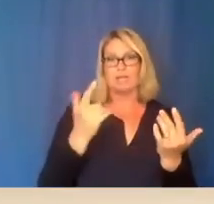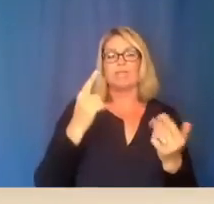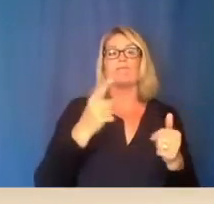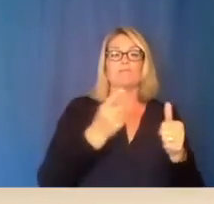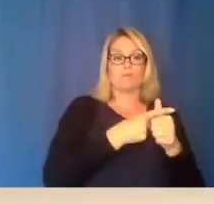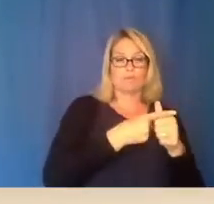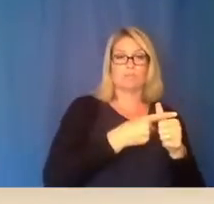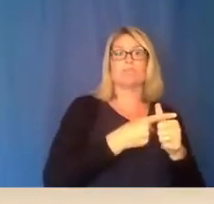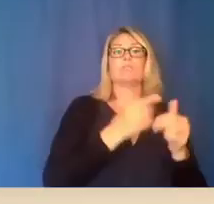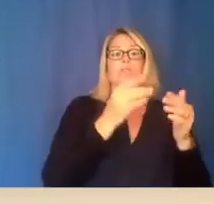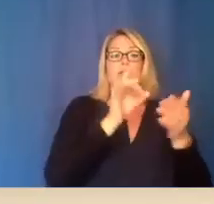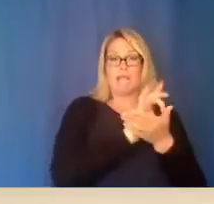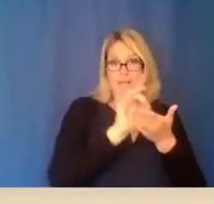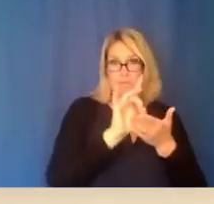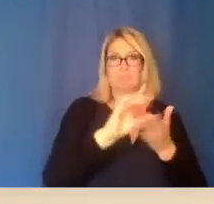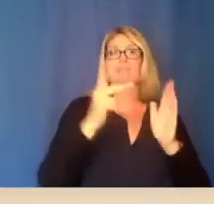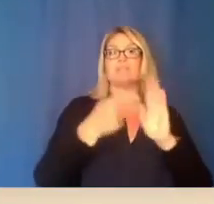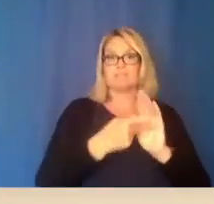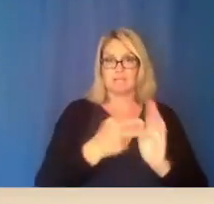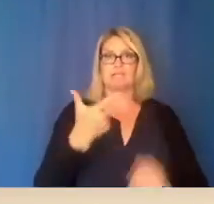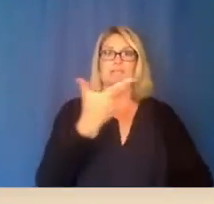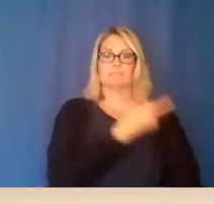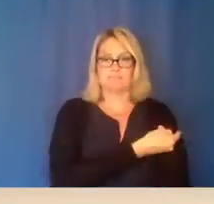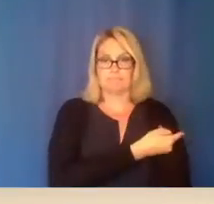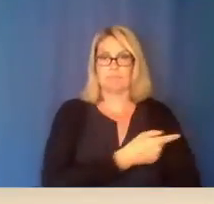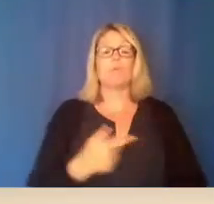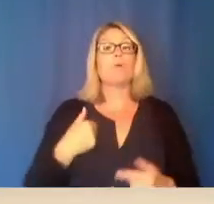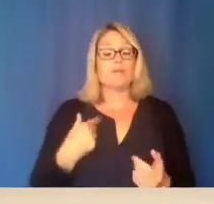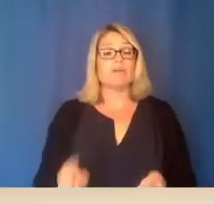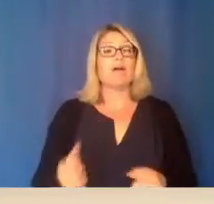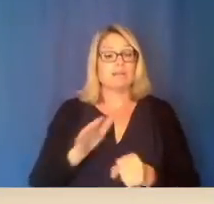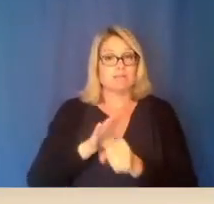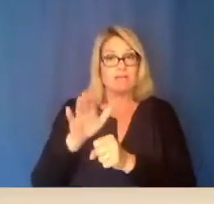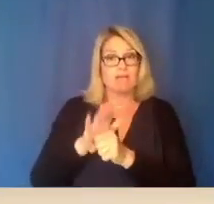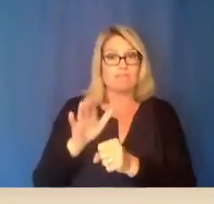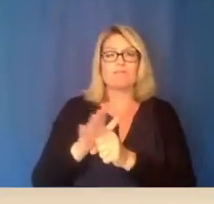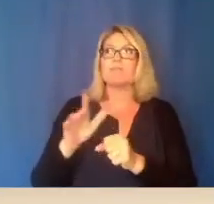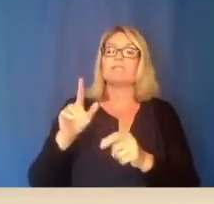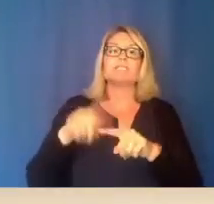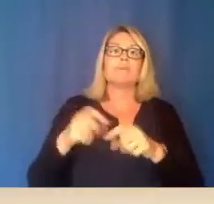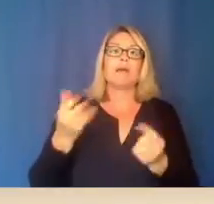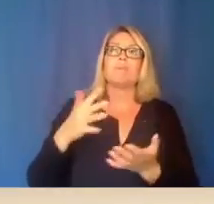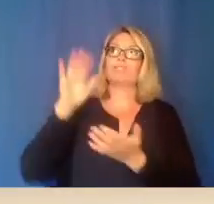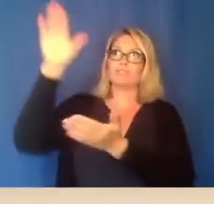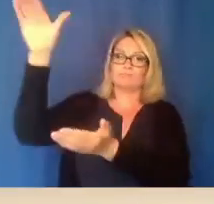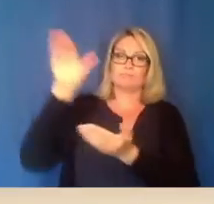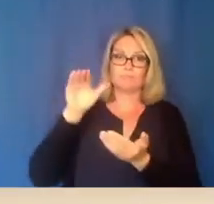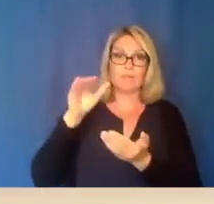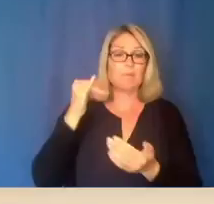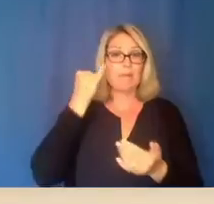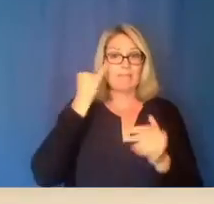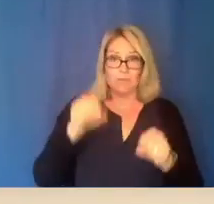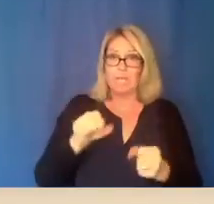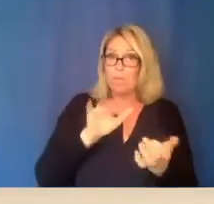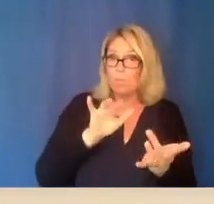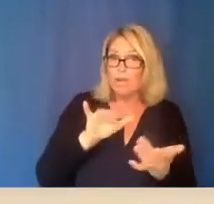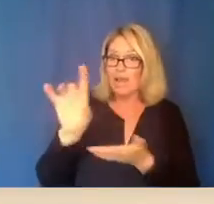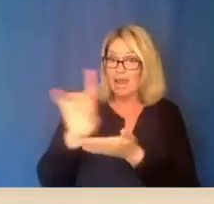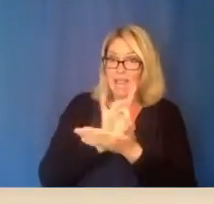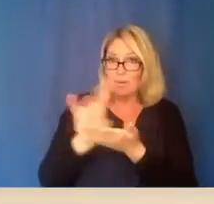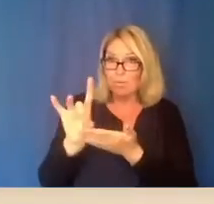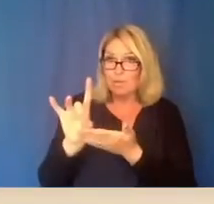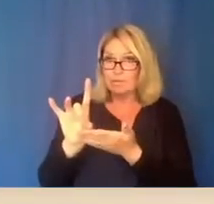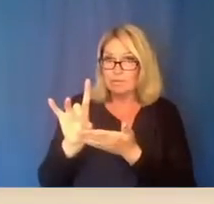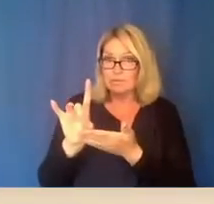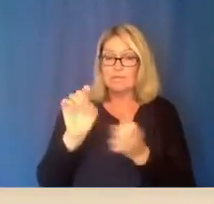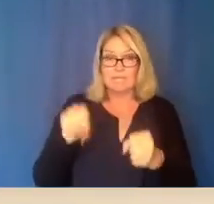we have enough vaccine that there's a certain amount that comes in every week. But if people can wait 8 weeks in